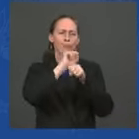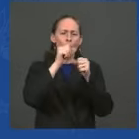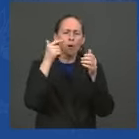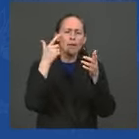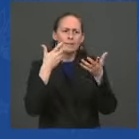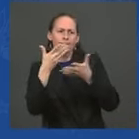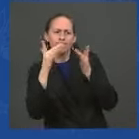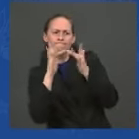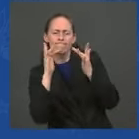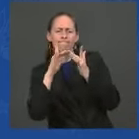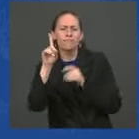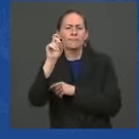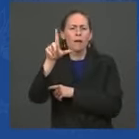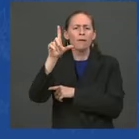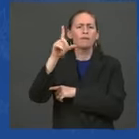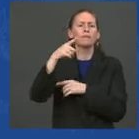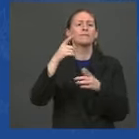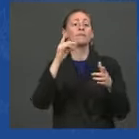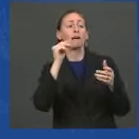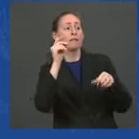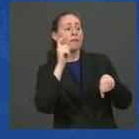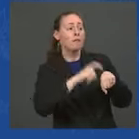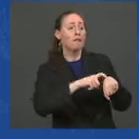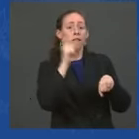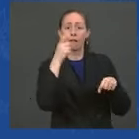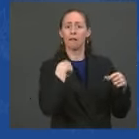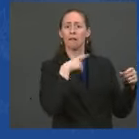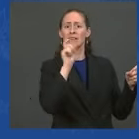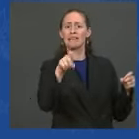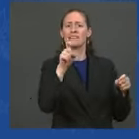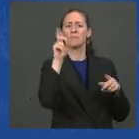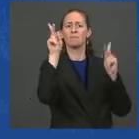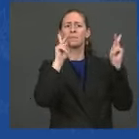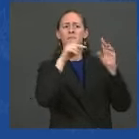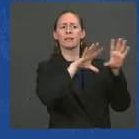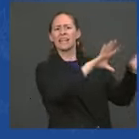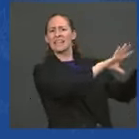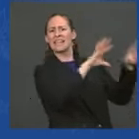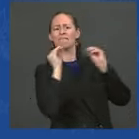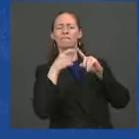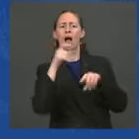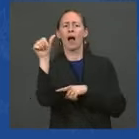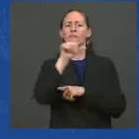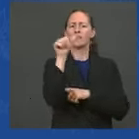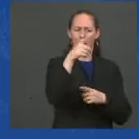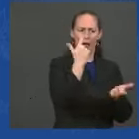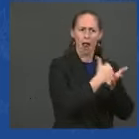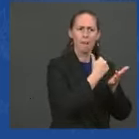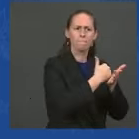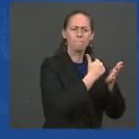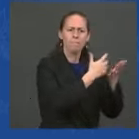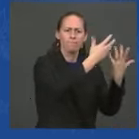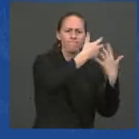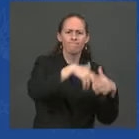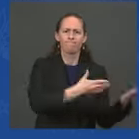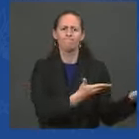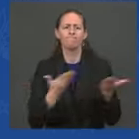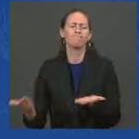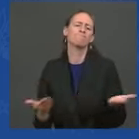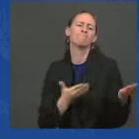coming out of Afghanistan. And we're continuing to get people out. Thank you for what you do. I really mean it. And Richard Blumenthal,